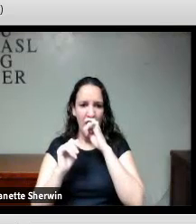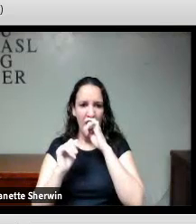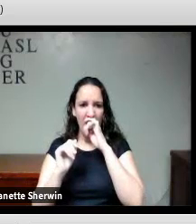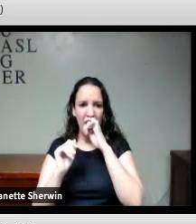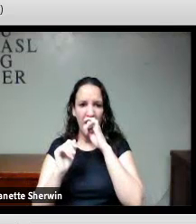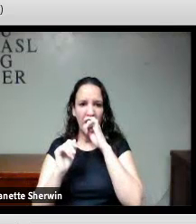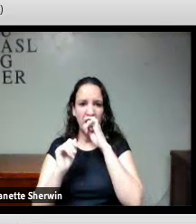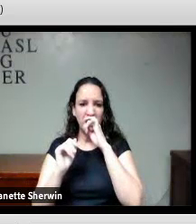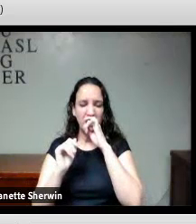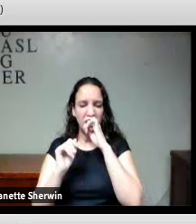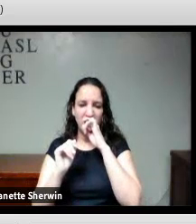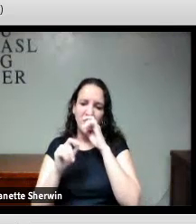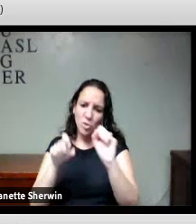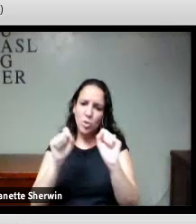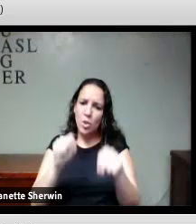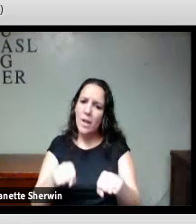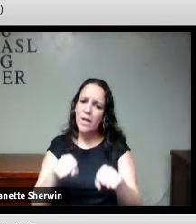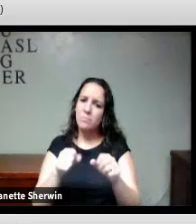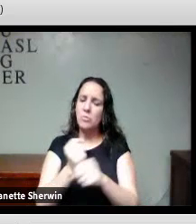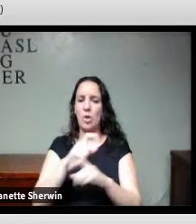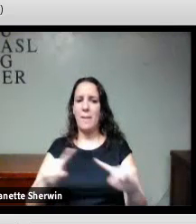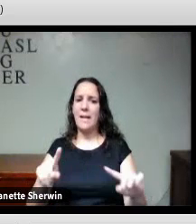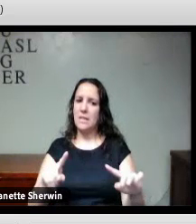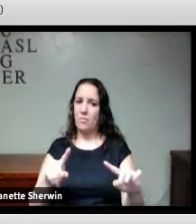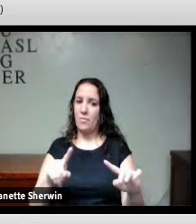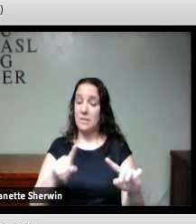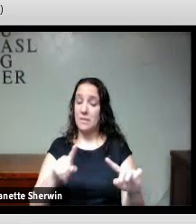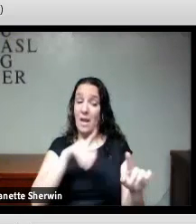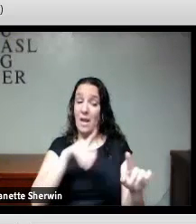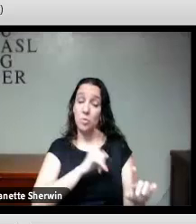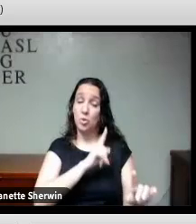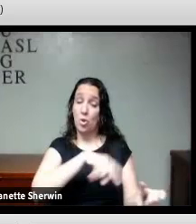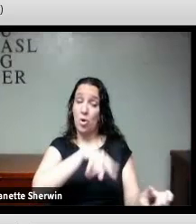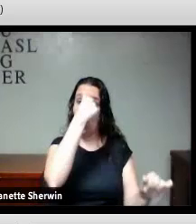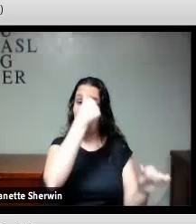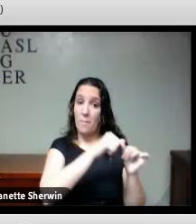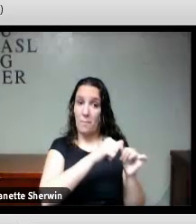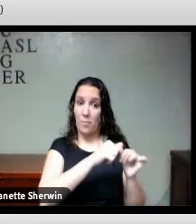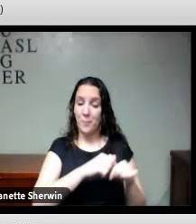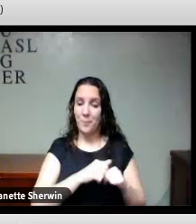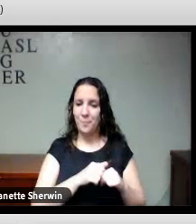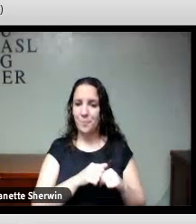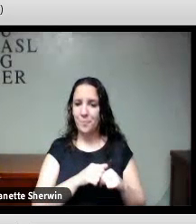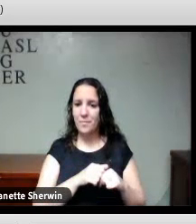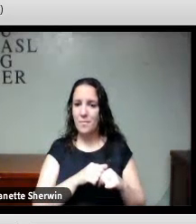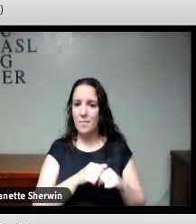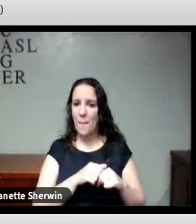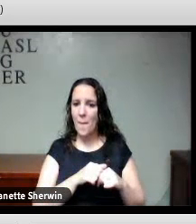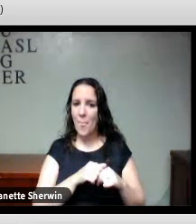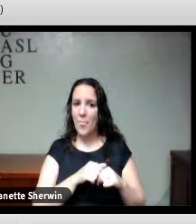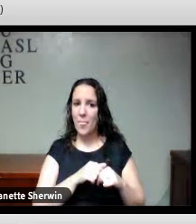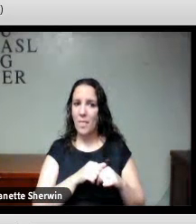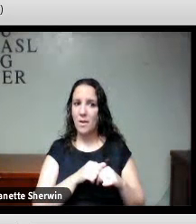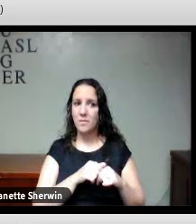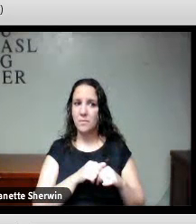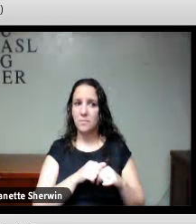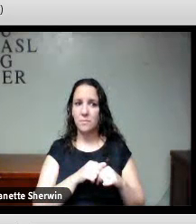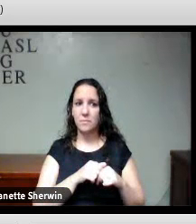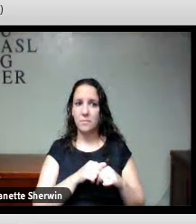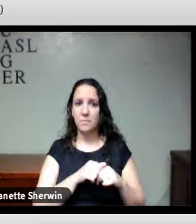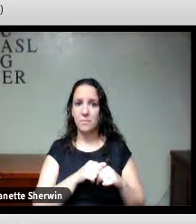be the exception to the rule, and they will remember that. But I will just qualify it by saying right up front this